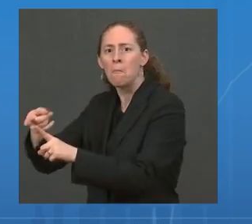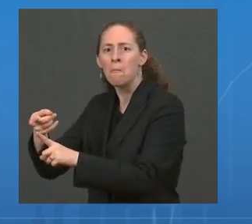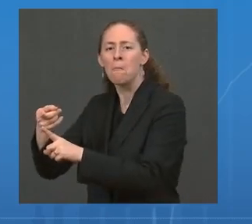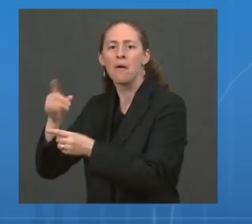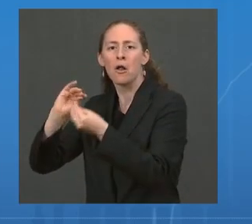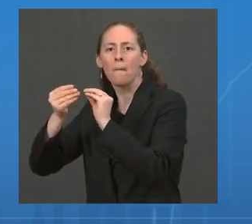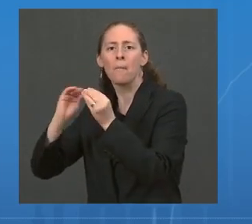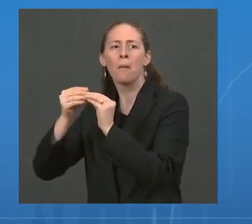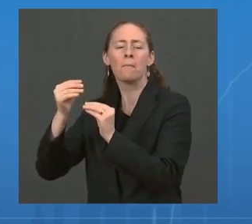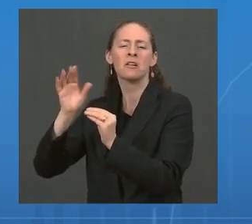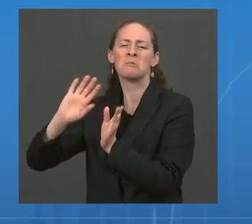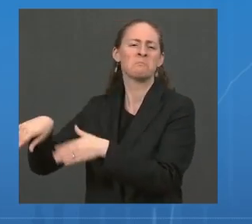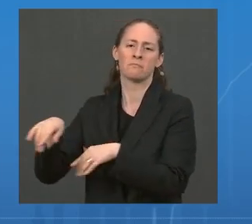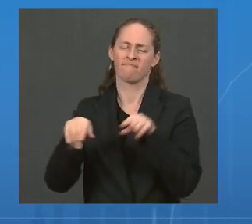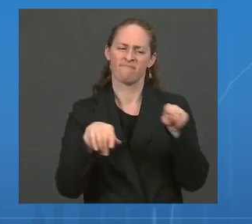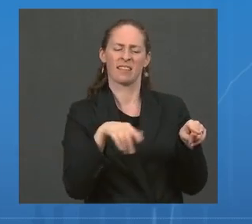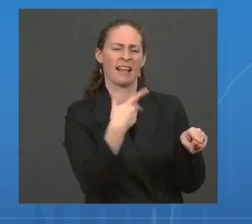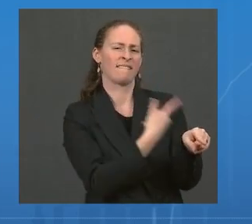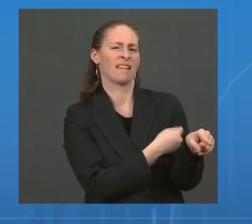Next question.